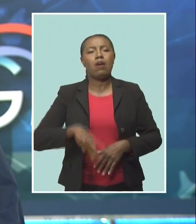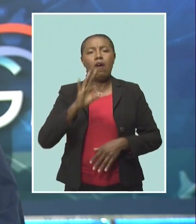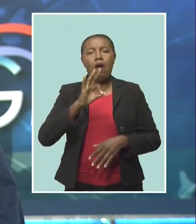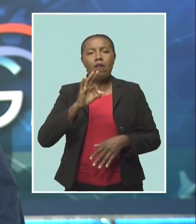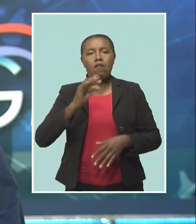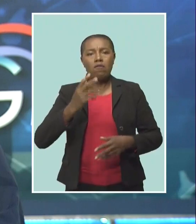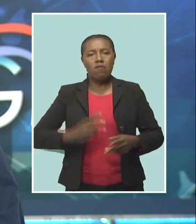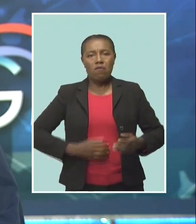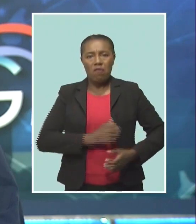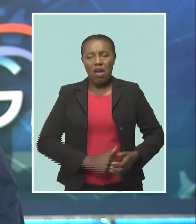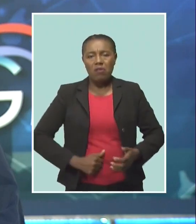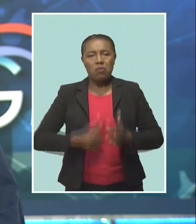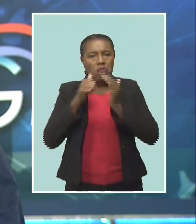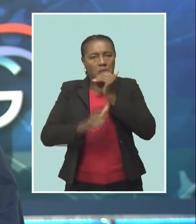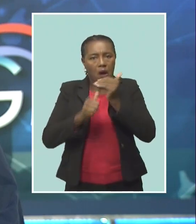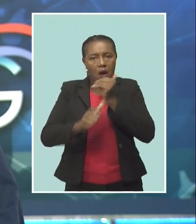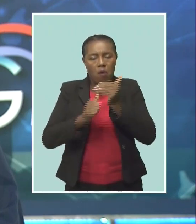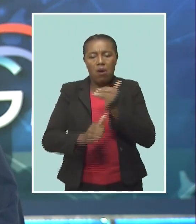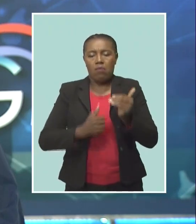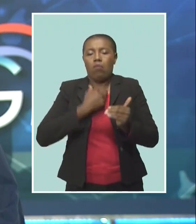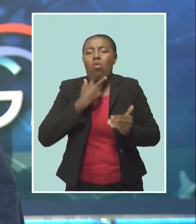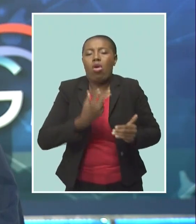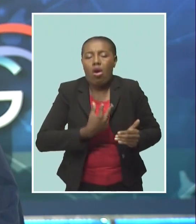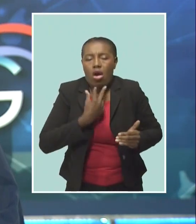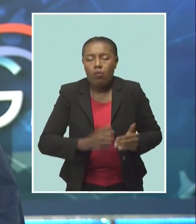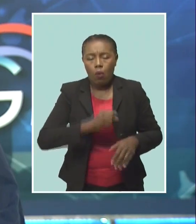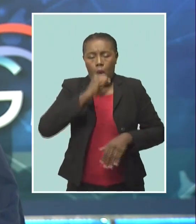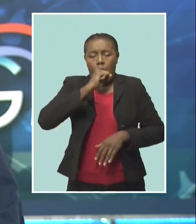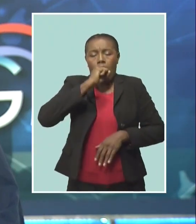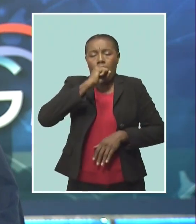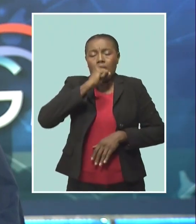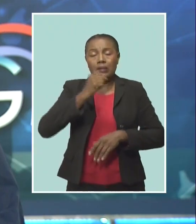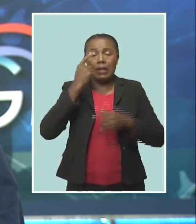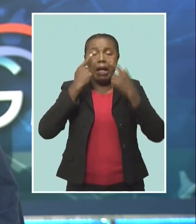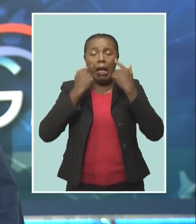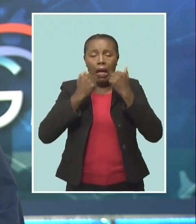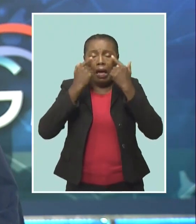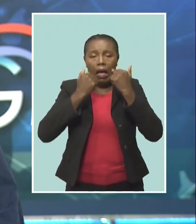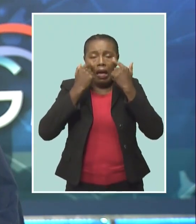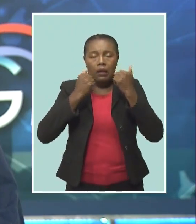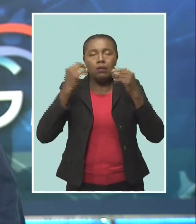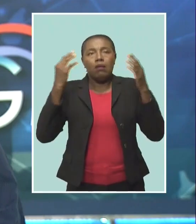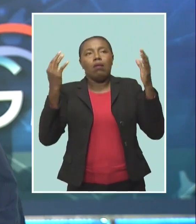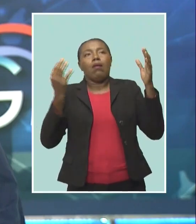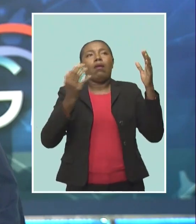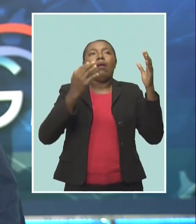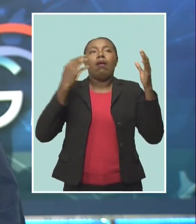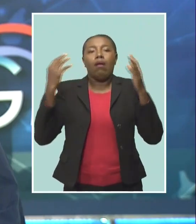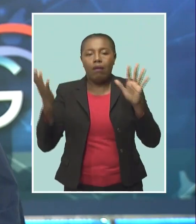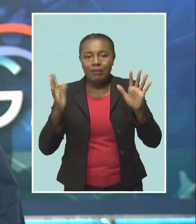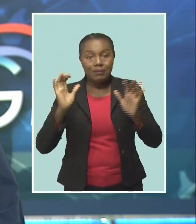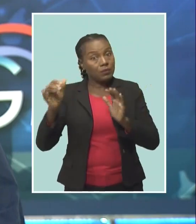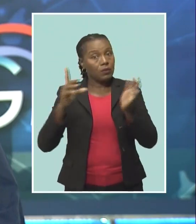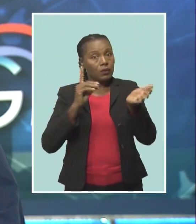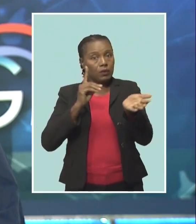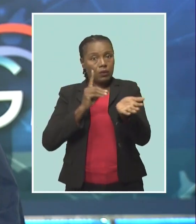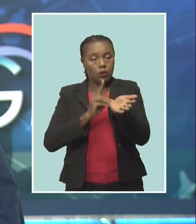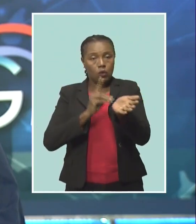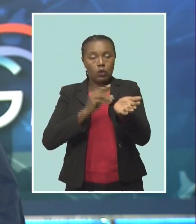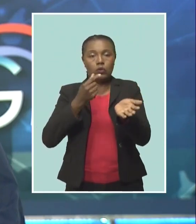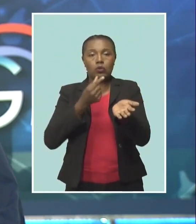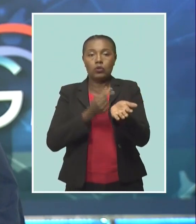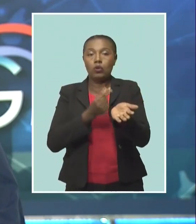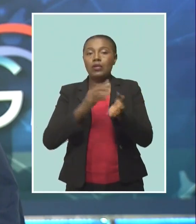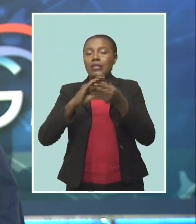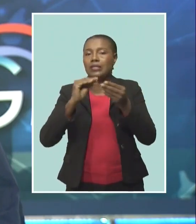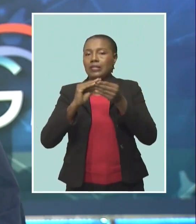symptoms such as diarrhea, vomiting, a cough, runny eyes, and dizziness. Dr. George tells CBC News